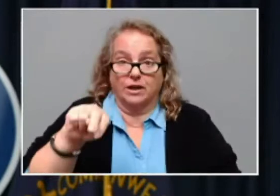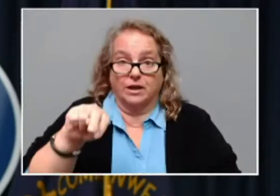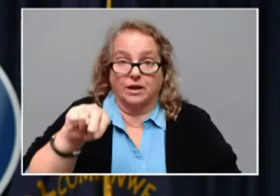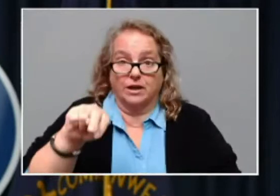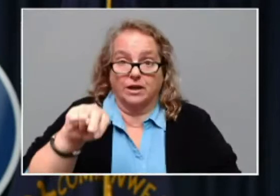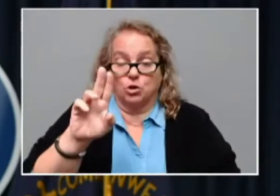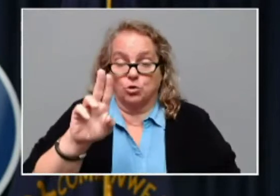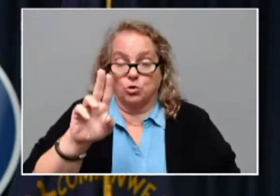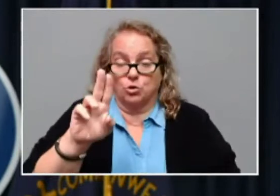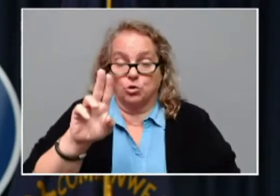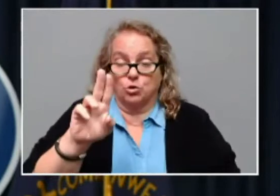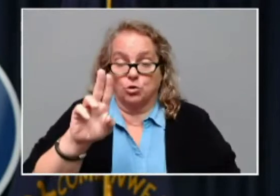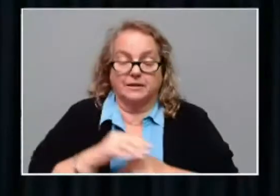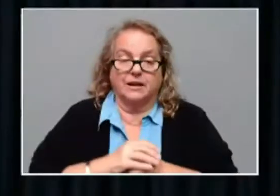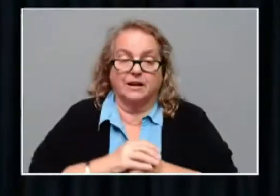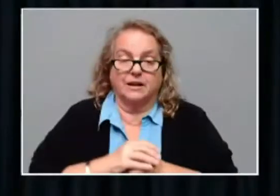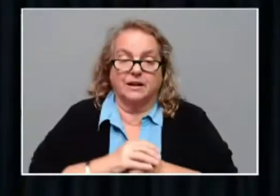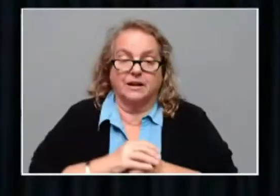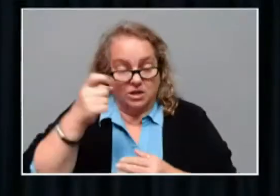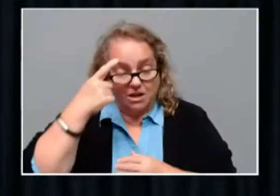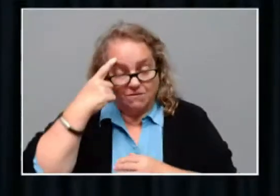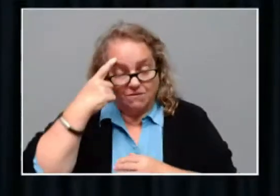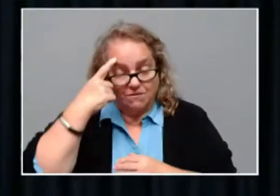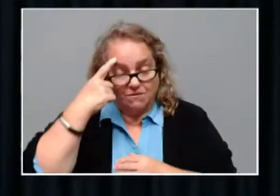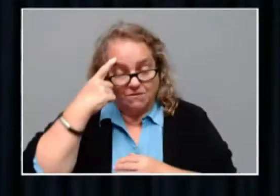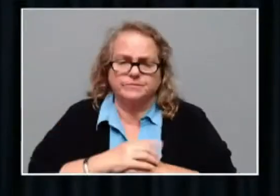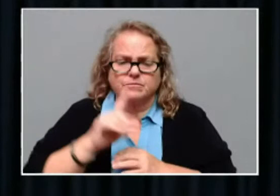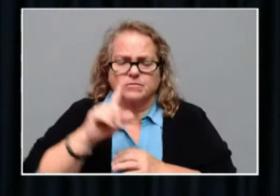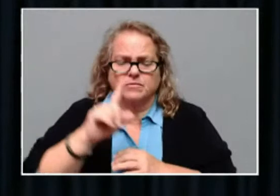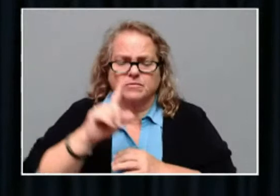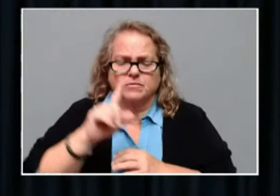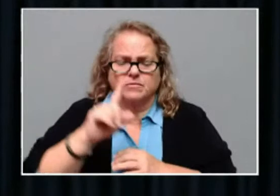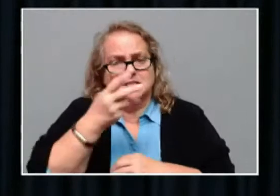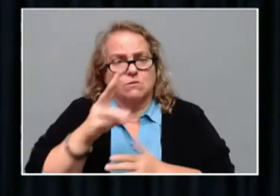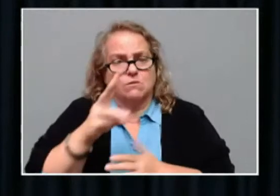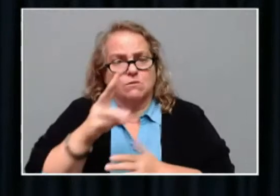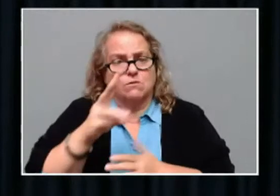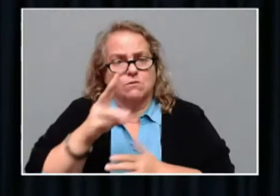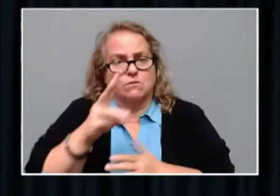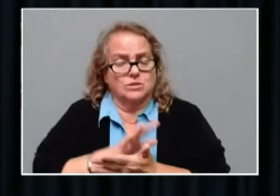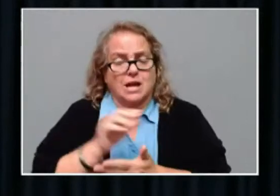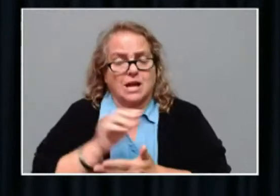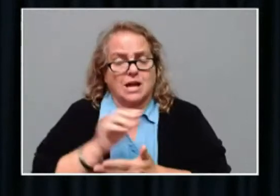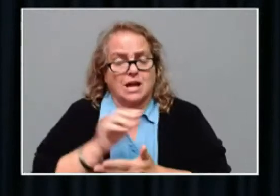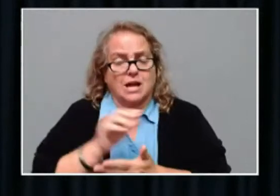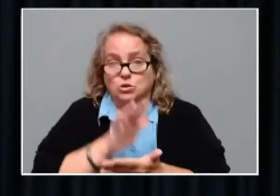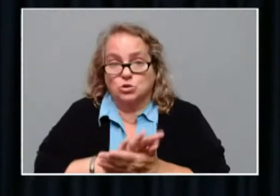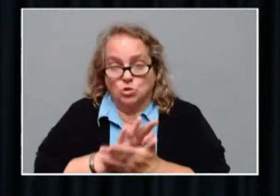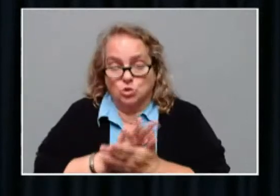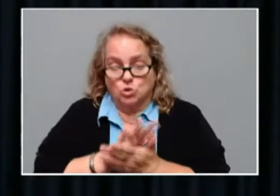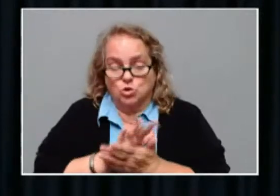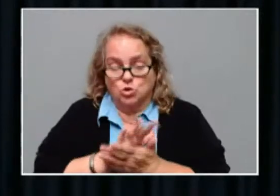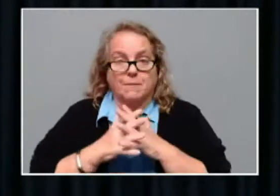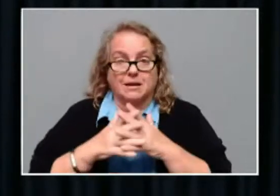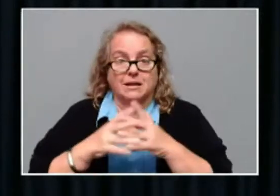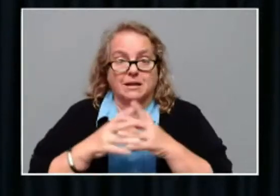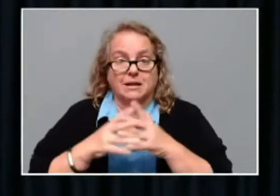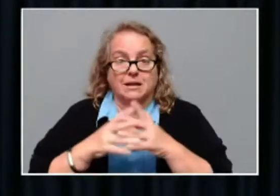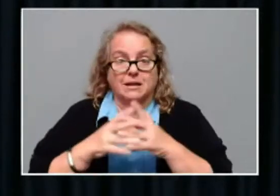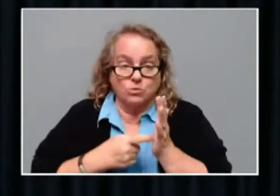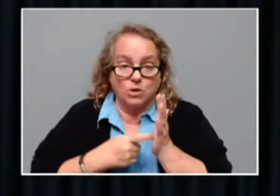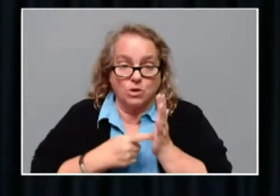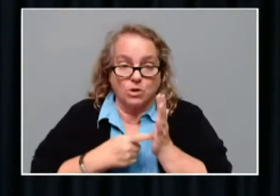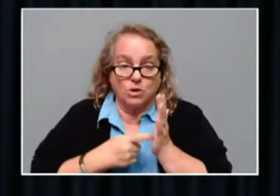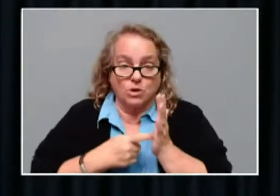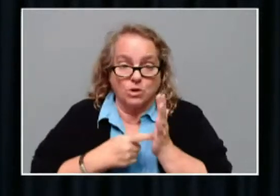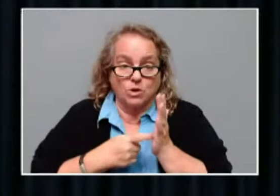Thank you, Governor. Governor, several school districts and private schools implemented mask requirements with the caveat that they were